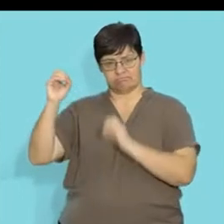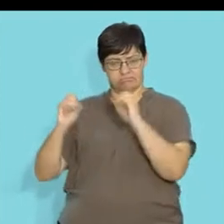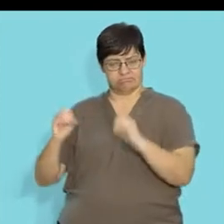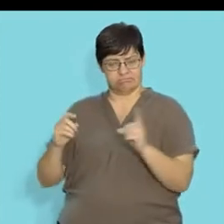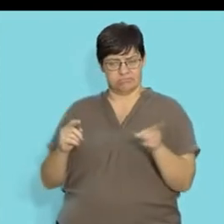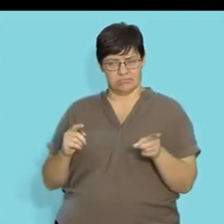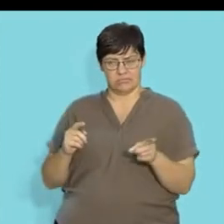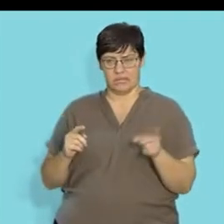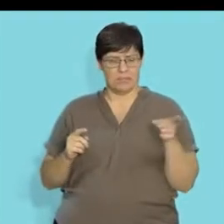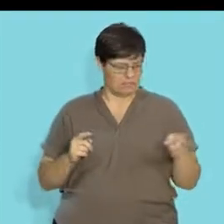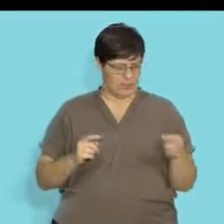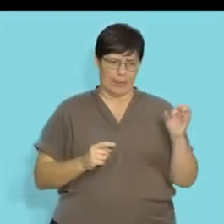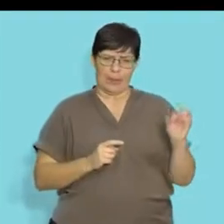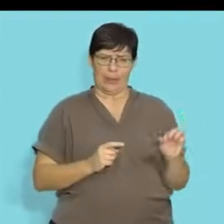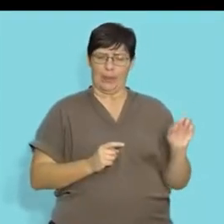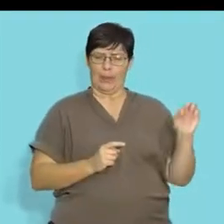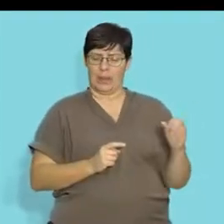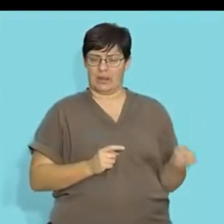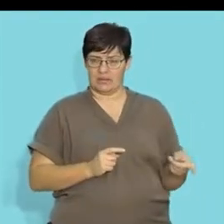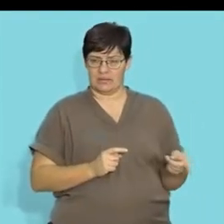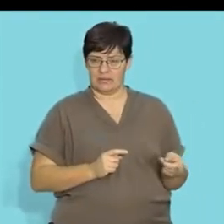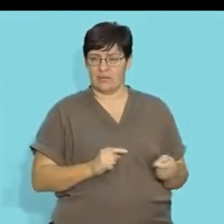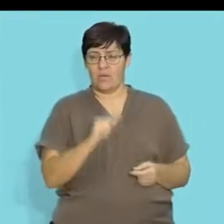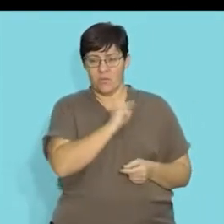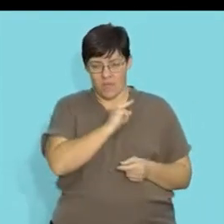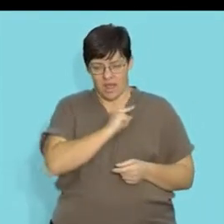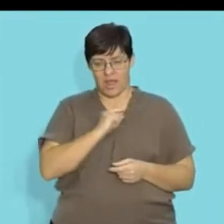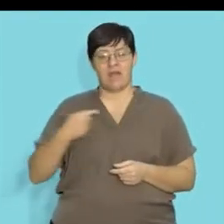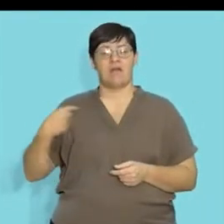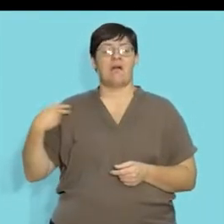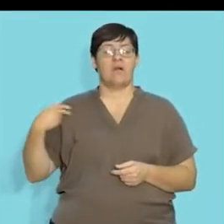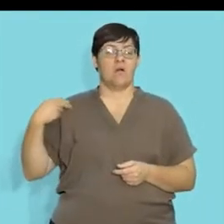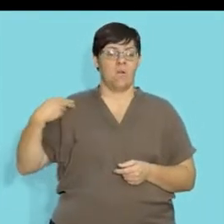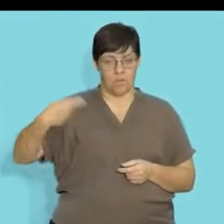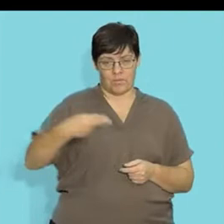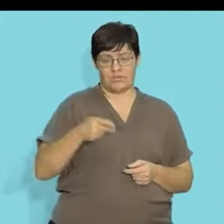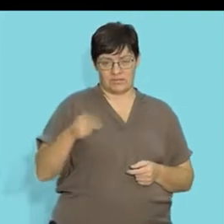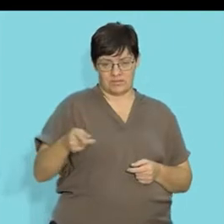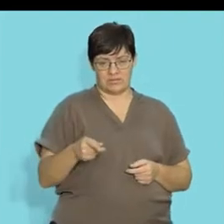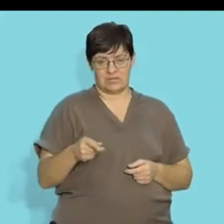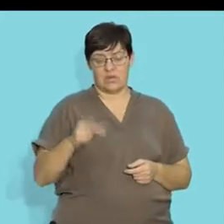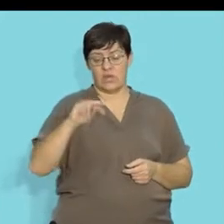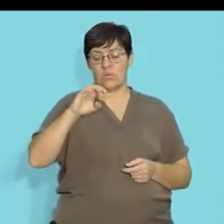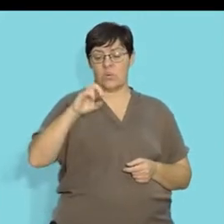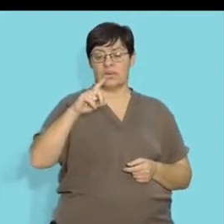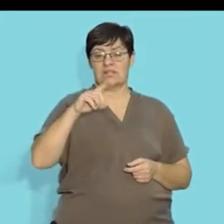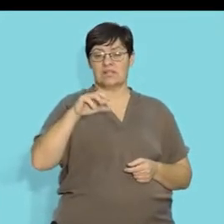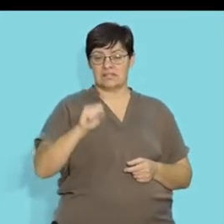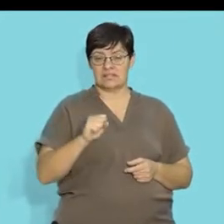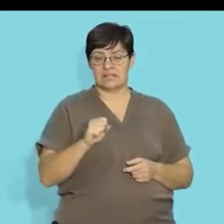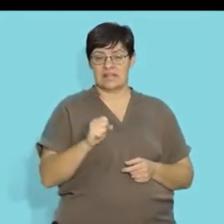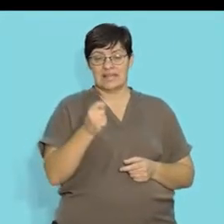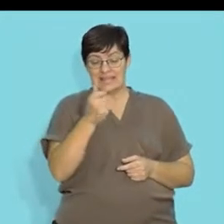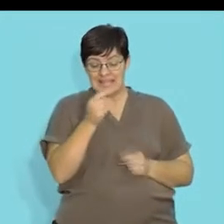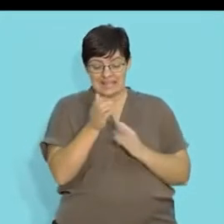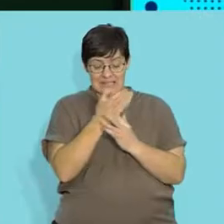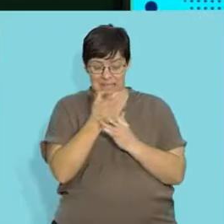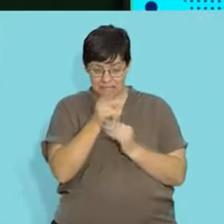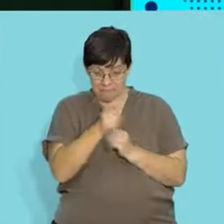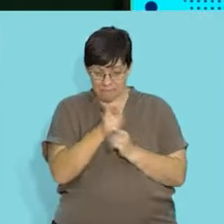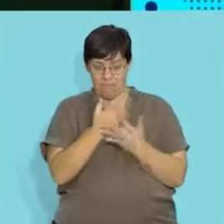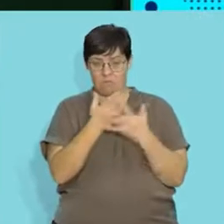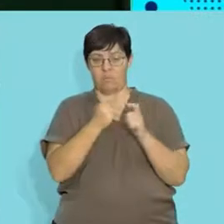large bunch of grapes, significantly larger, and that's because of the hormone that allows for the nodes between the seeds to